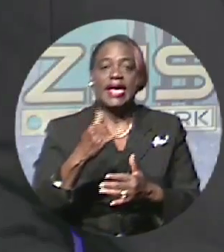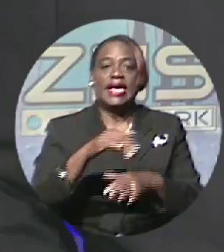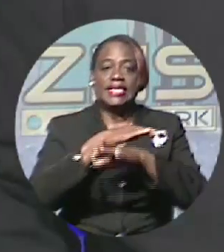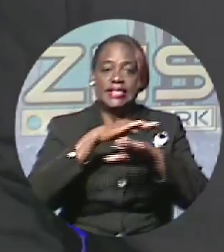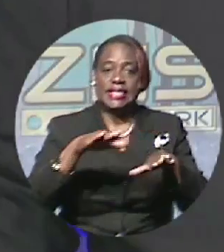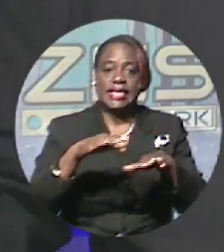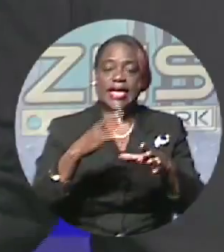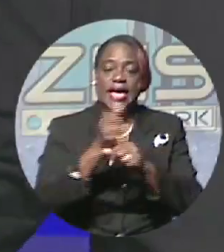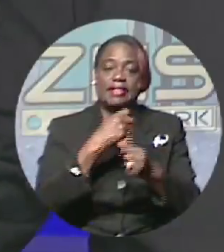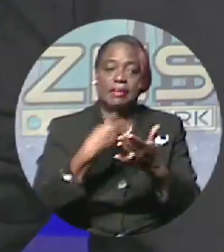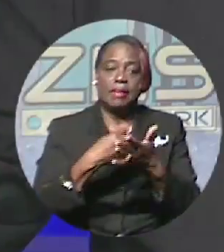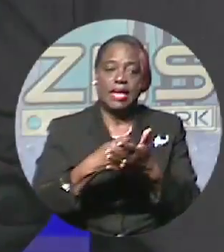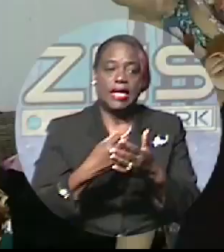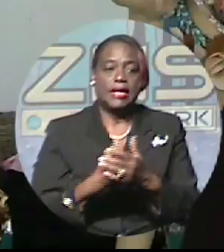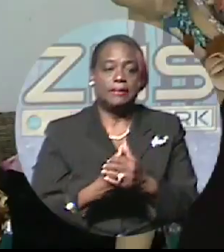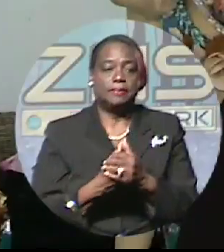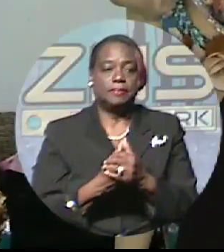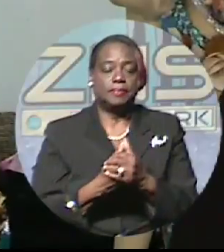their subsidies.